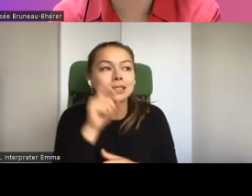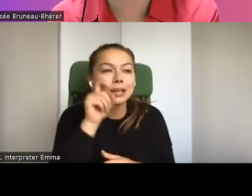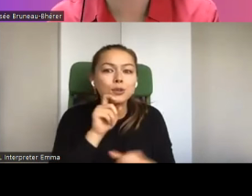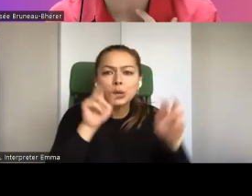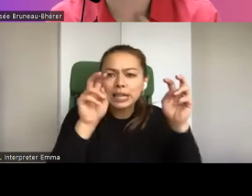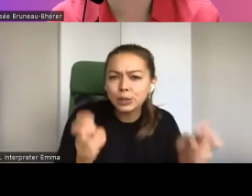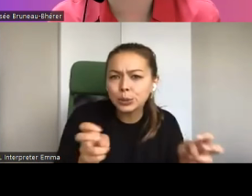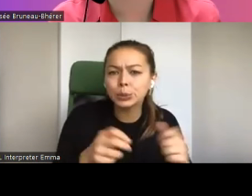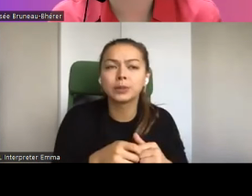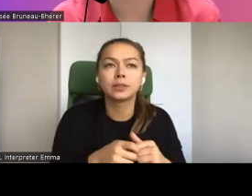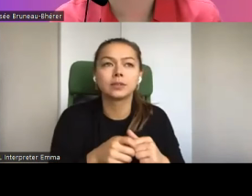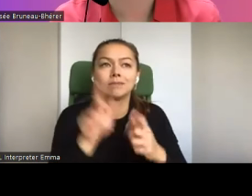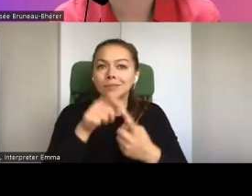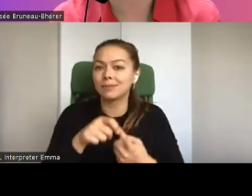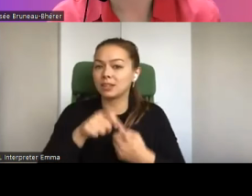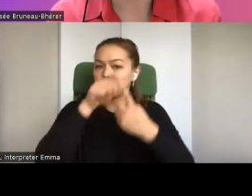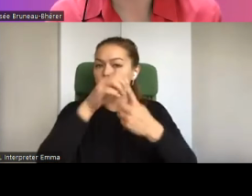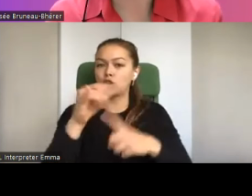of why